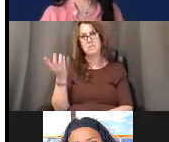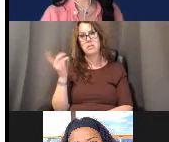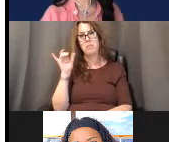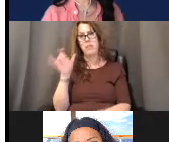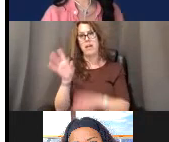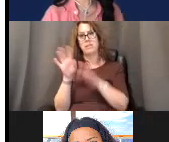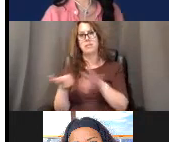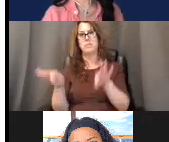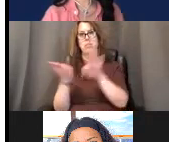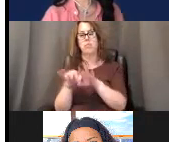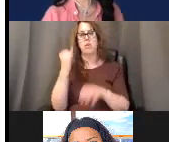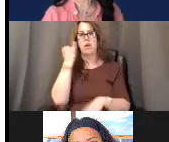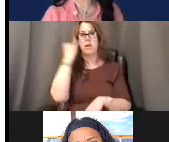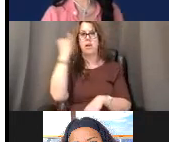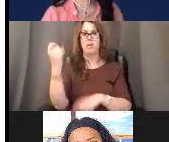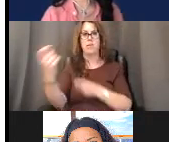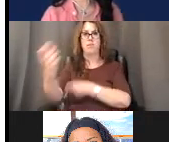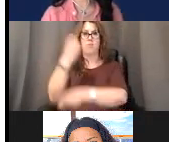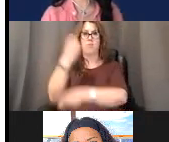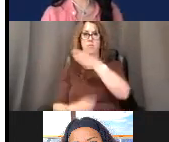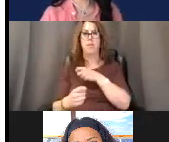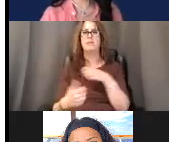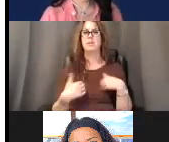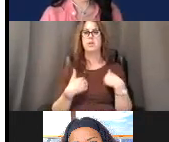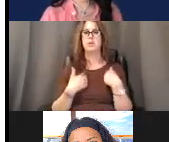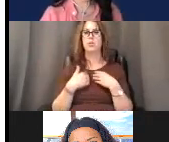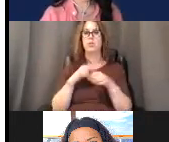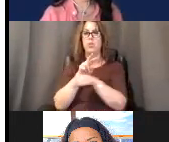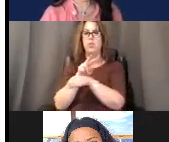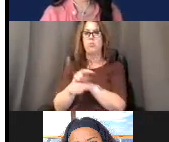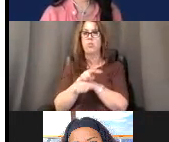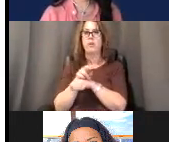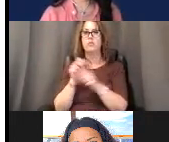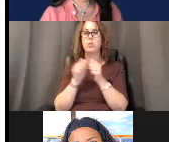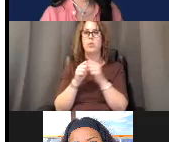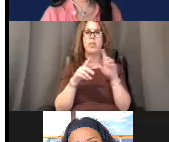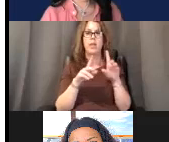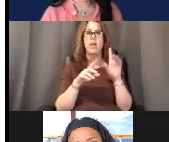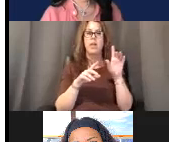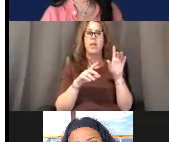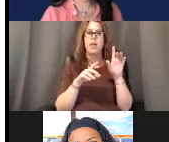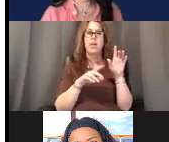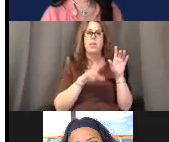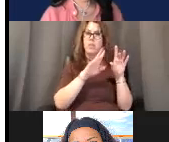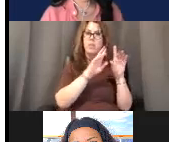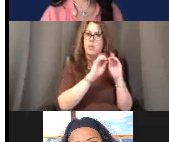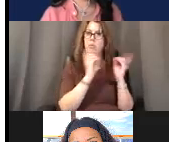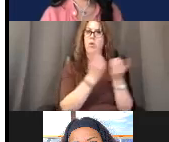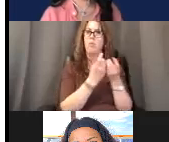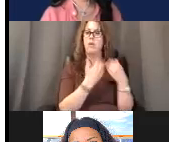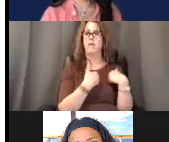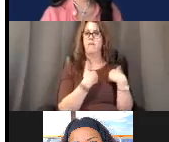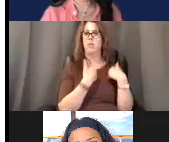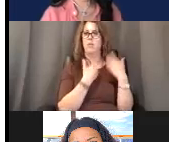of replacing youth probation with a Department of Youth Development and what that looks like. And so we're in the process now of trying to